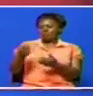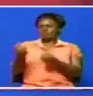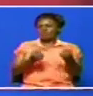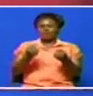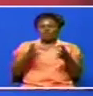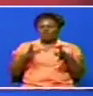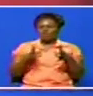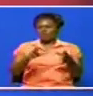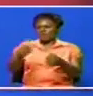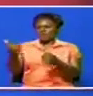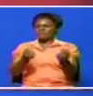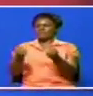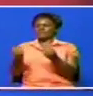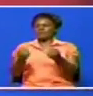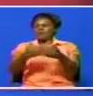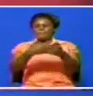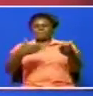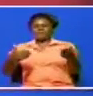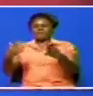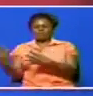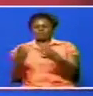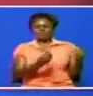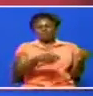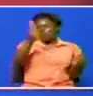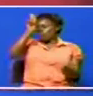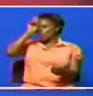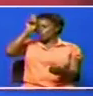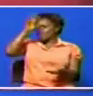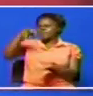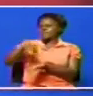forced into another car before being taken to Kamukunji police station.